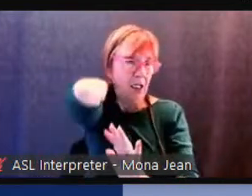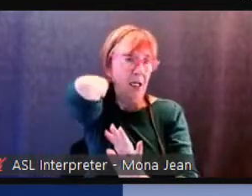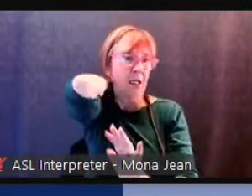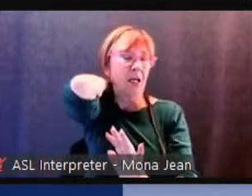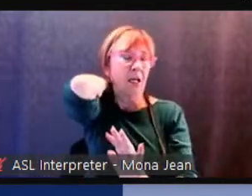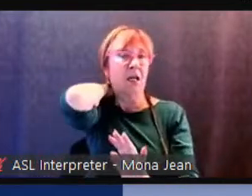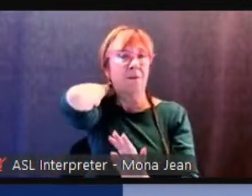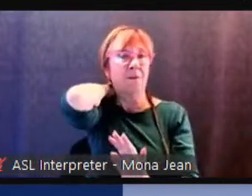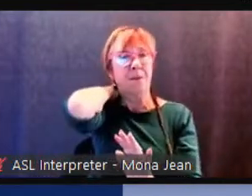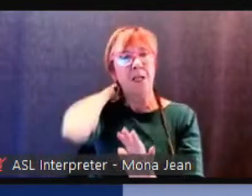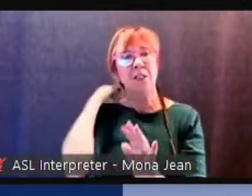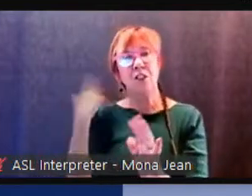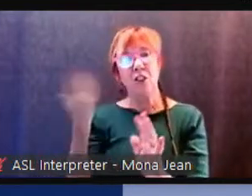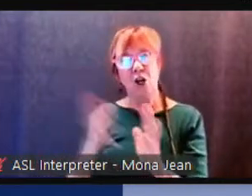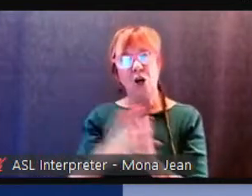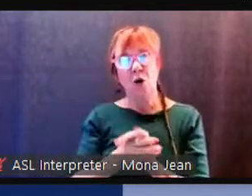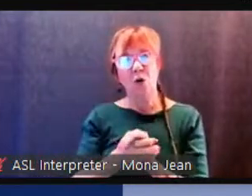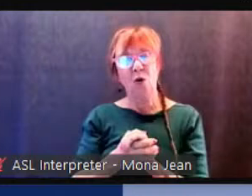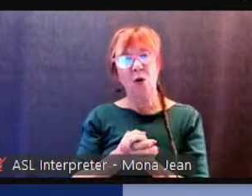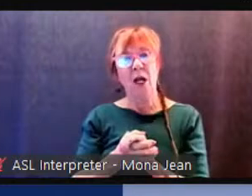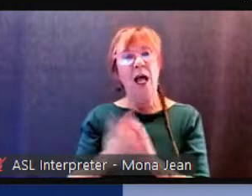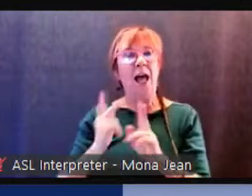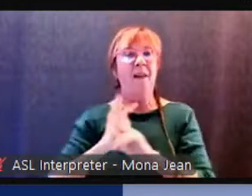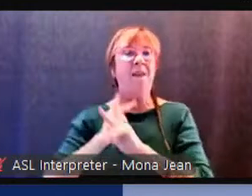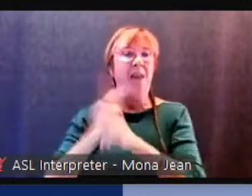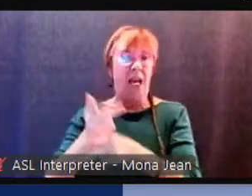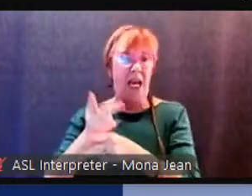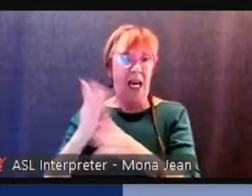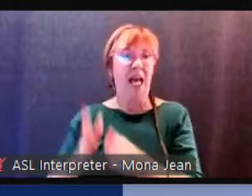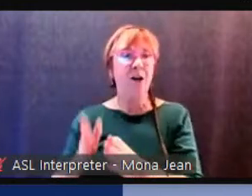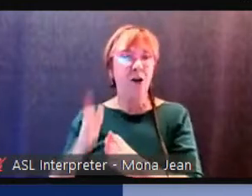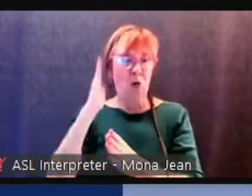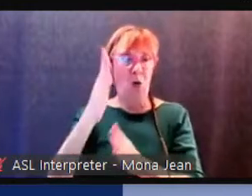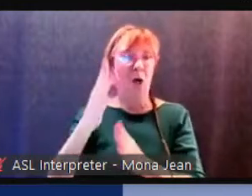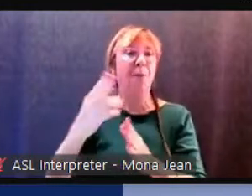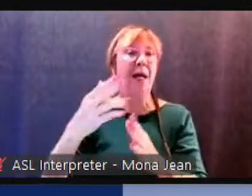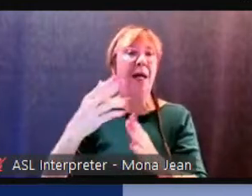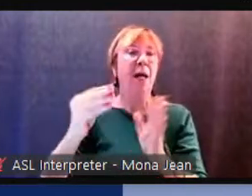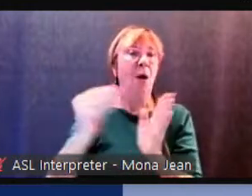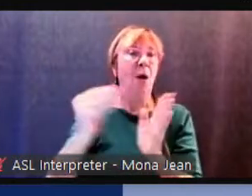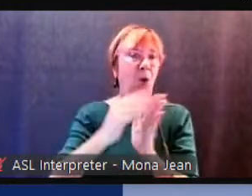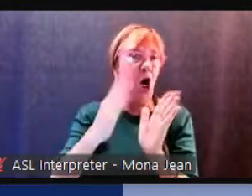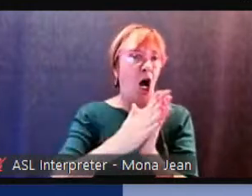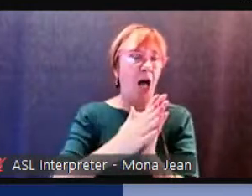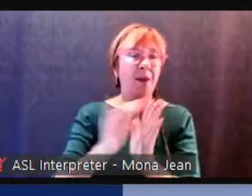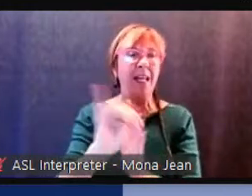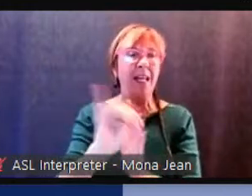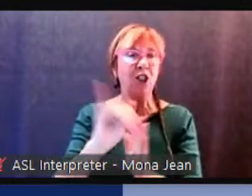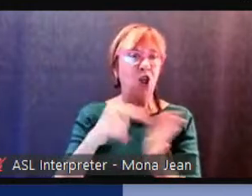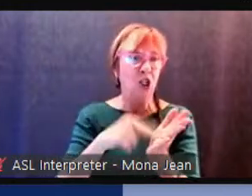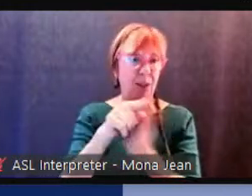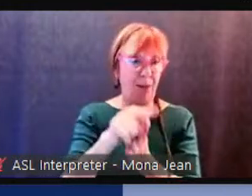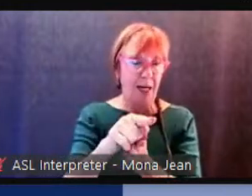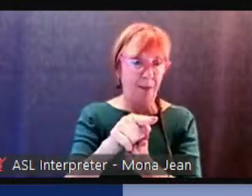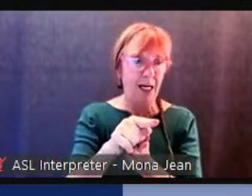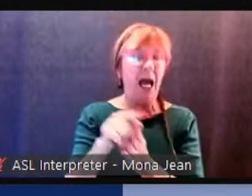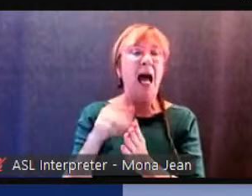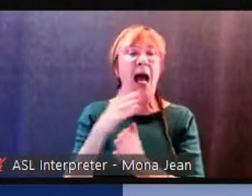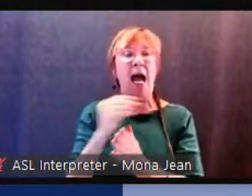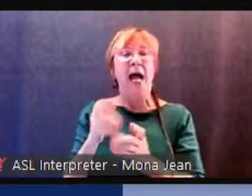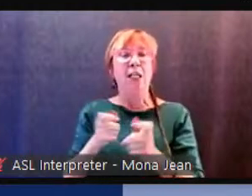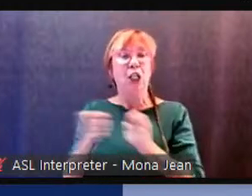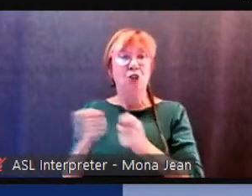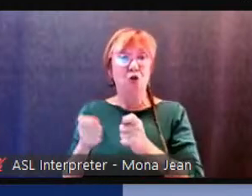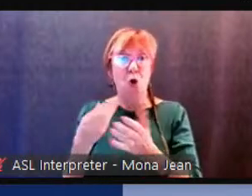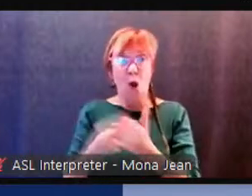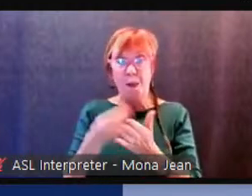So as such, the lender will be named on the insurance payment and control the disbursement of the